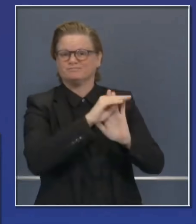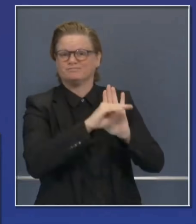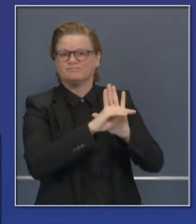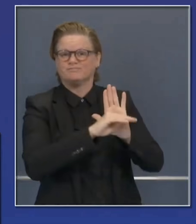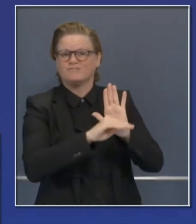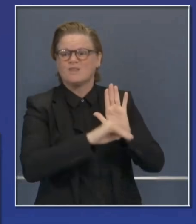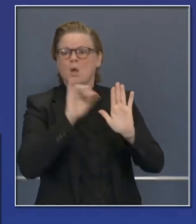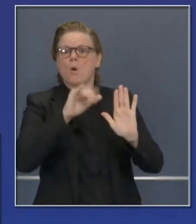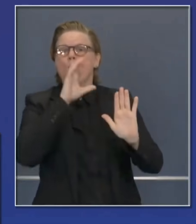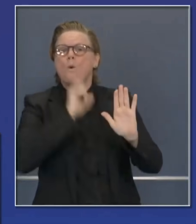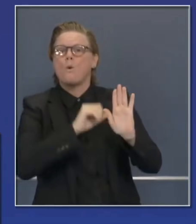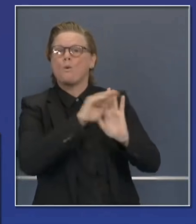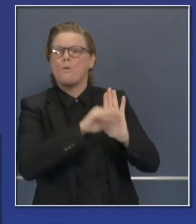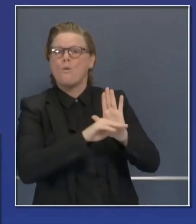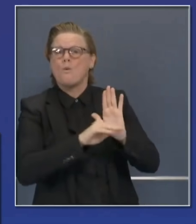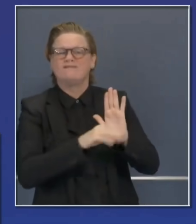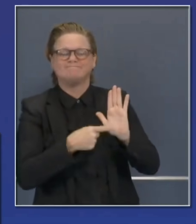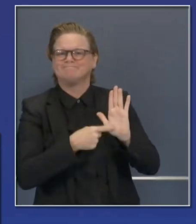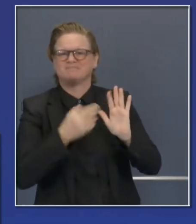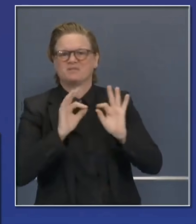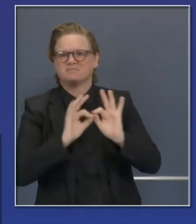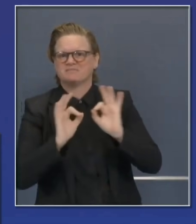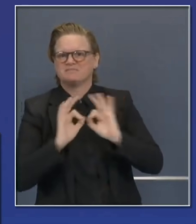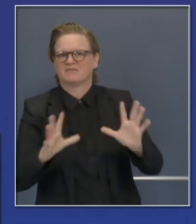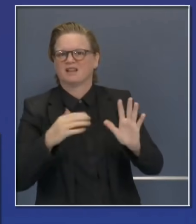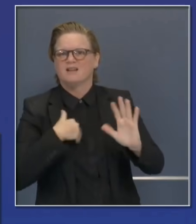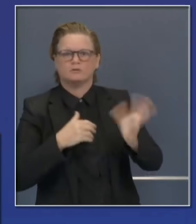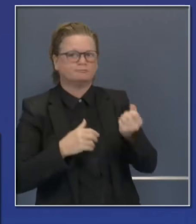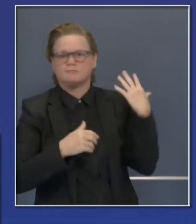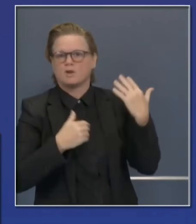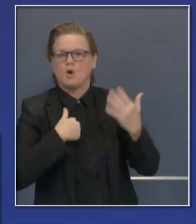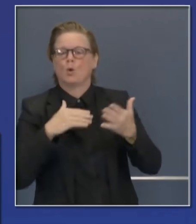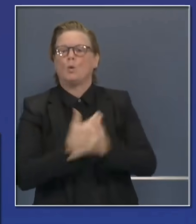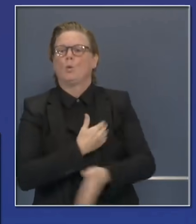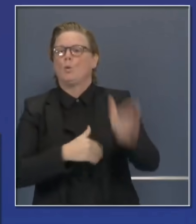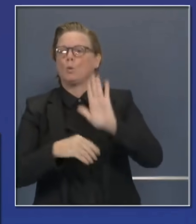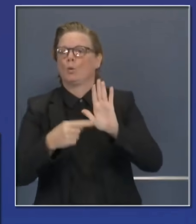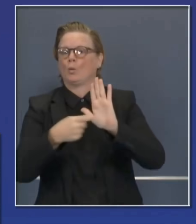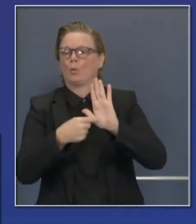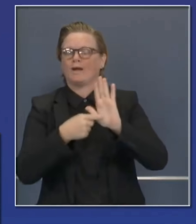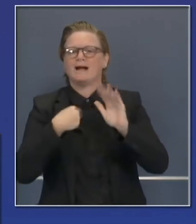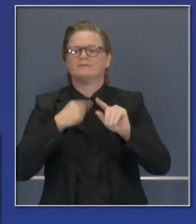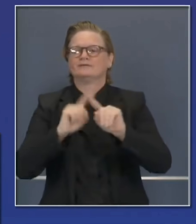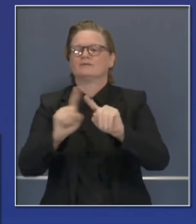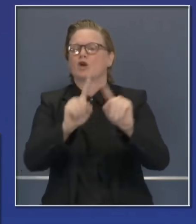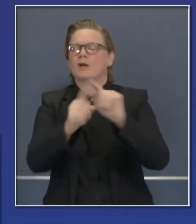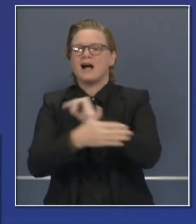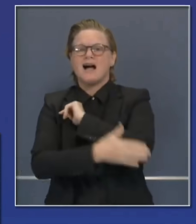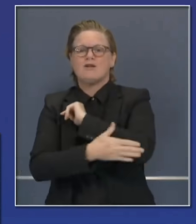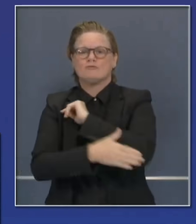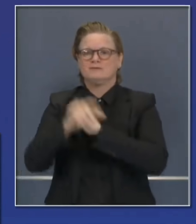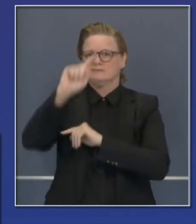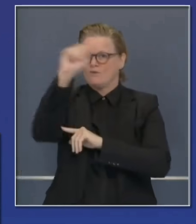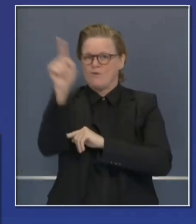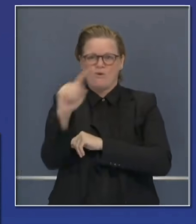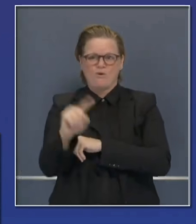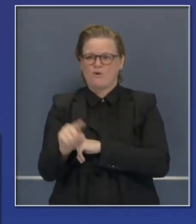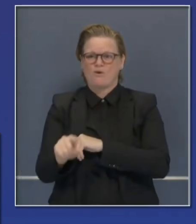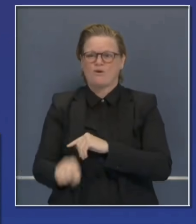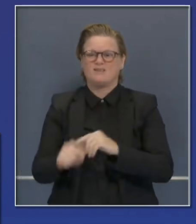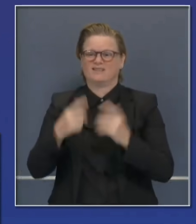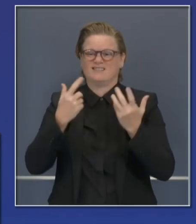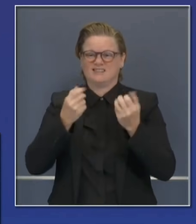you've seen in LA County, as you've seen in other parts of the state, as more and more counties move into this purple